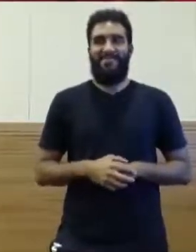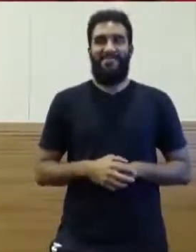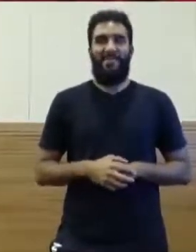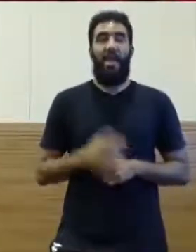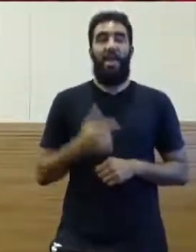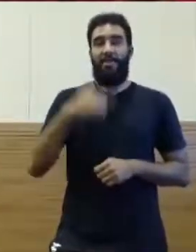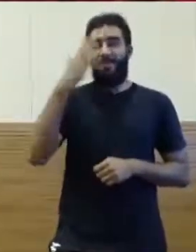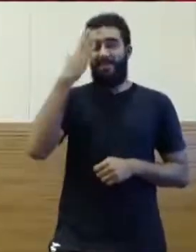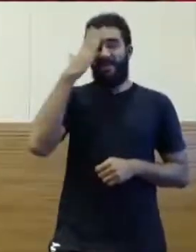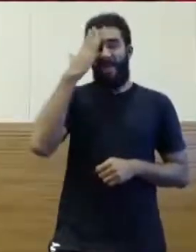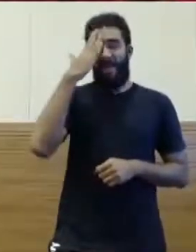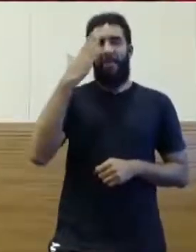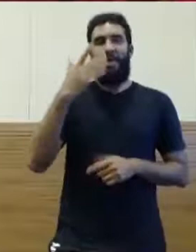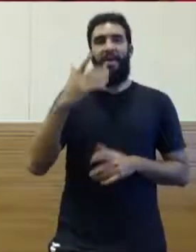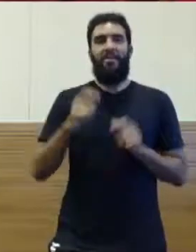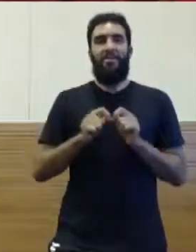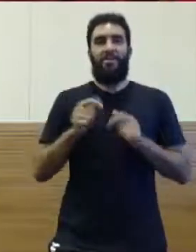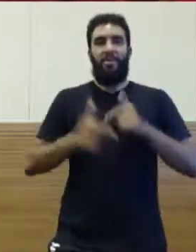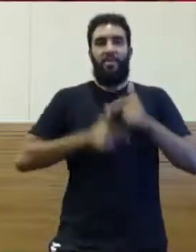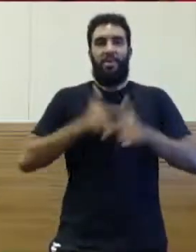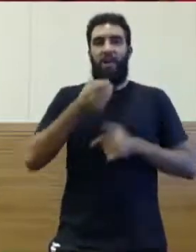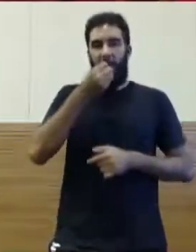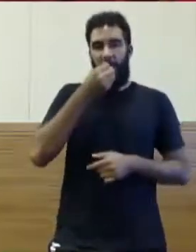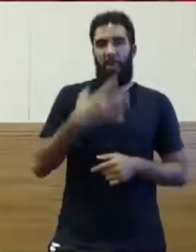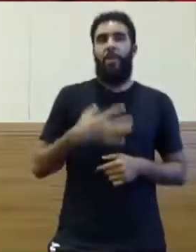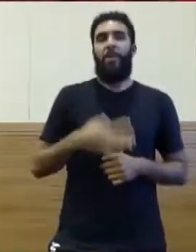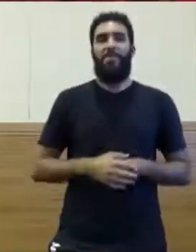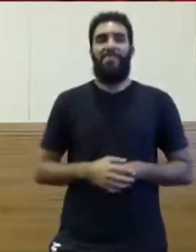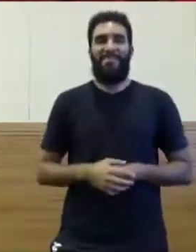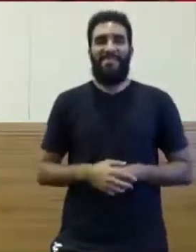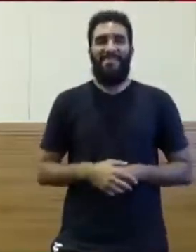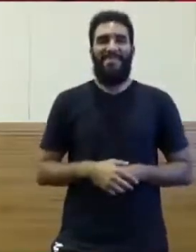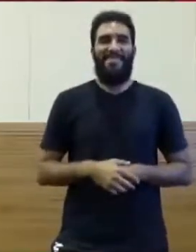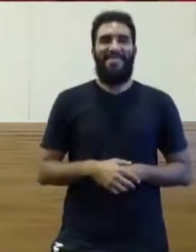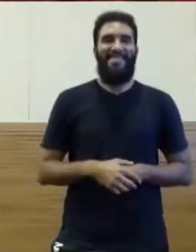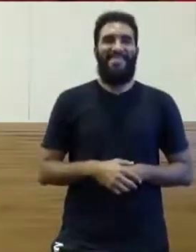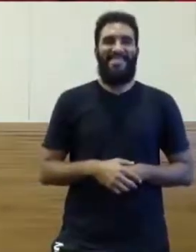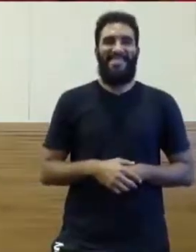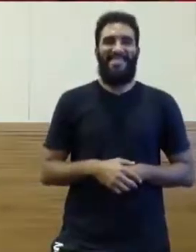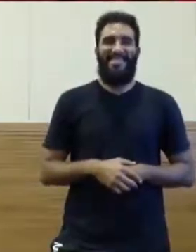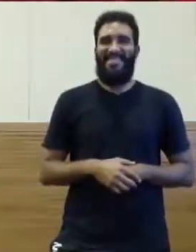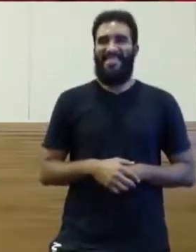in the most cases, we know we do a good work,